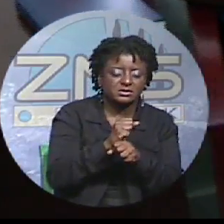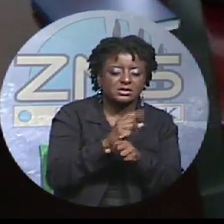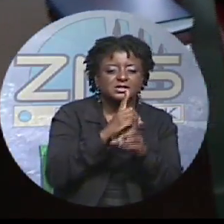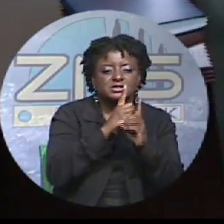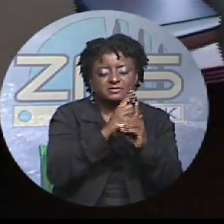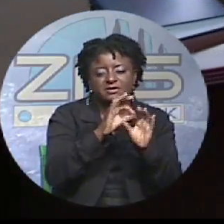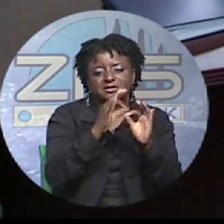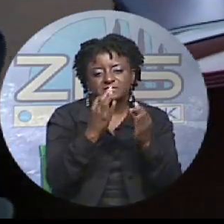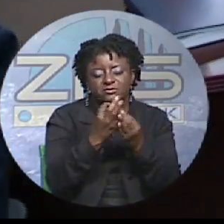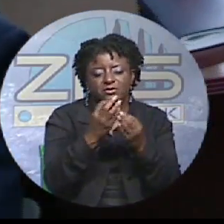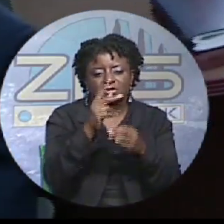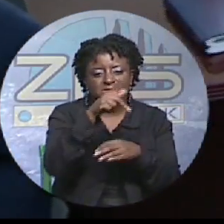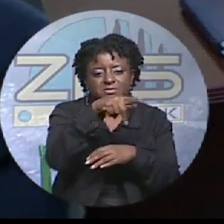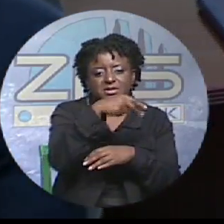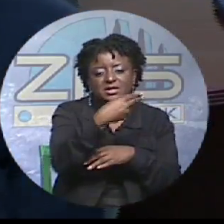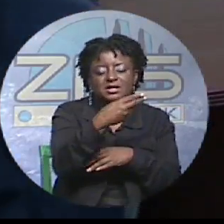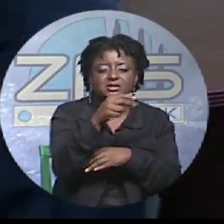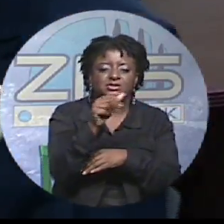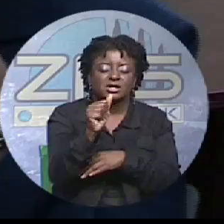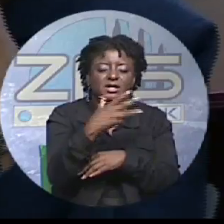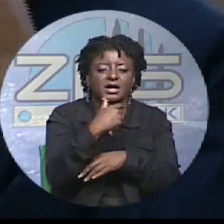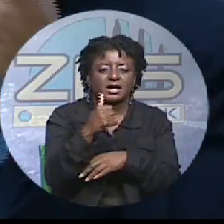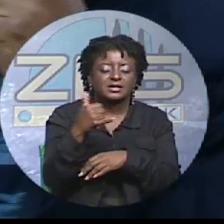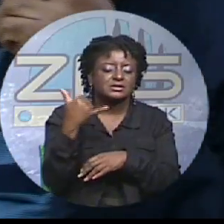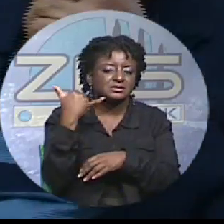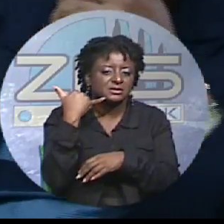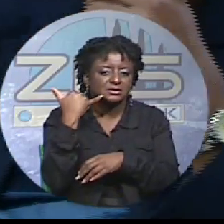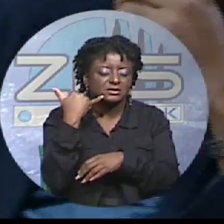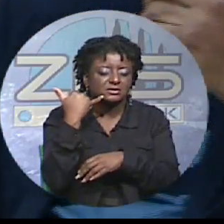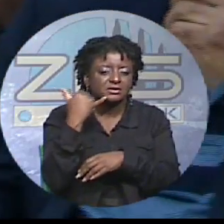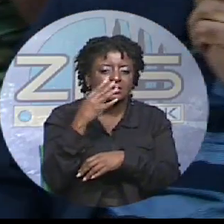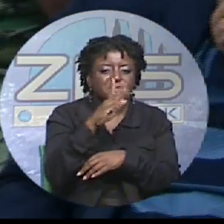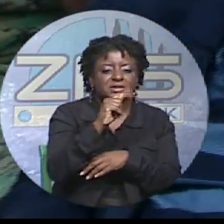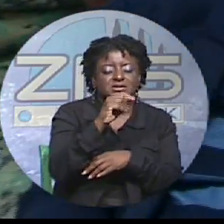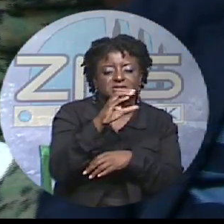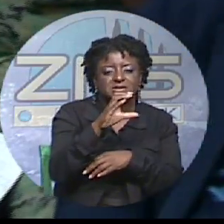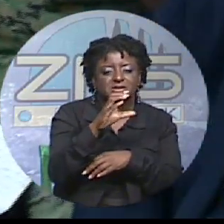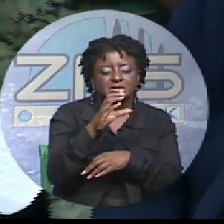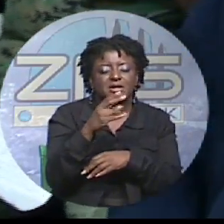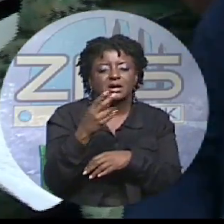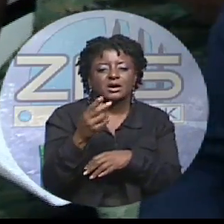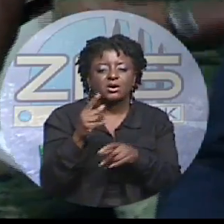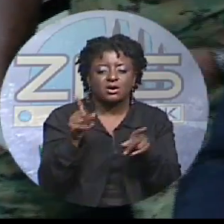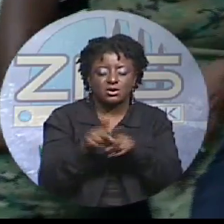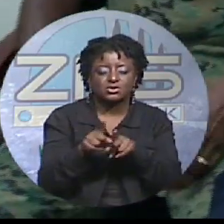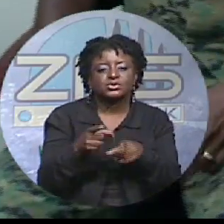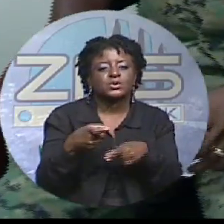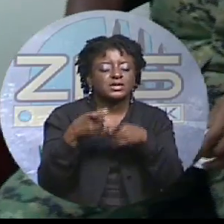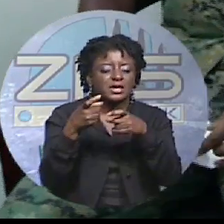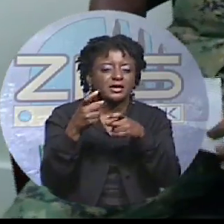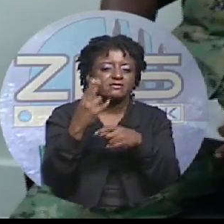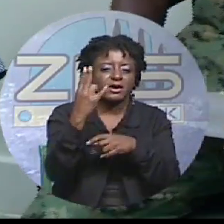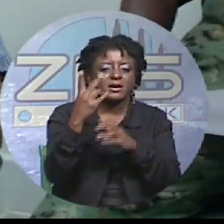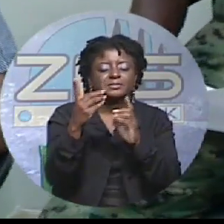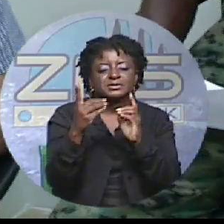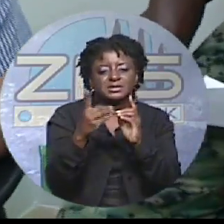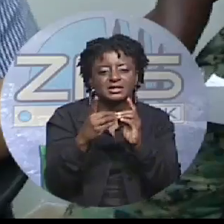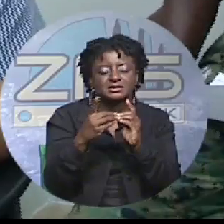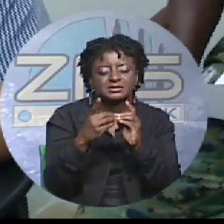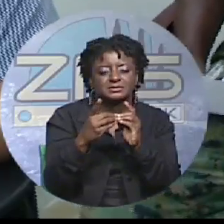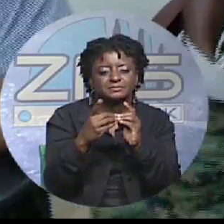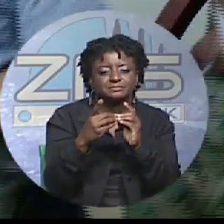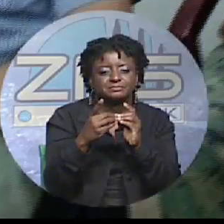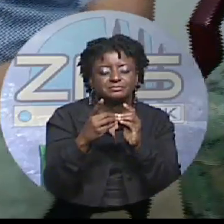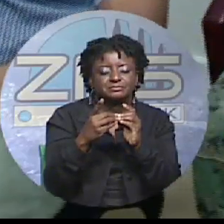Hospitals Authority, and the Bahamas Telecommunication Company also provided updates on its level of preparedness. Acting Defense Force Lieutenant Commander Ricardo